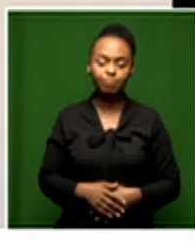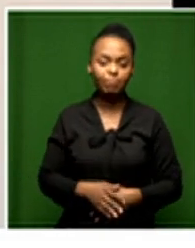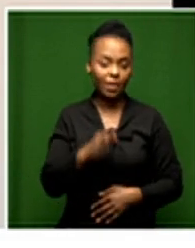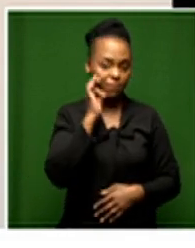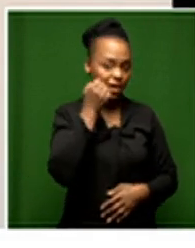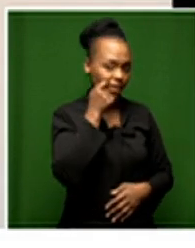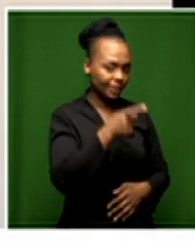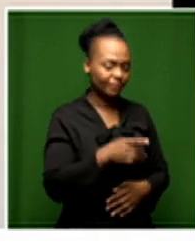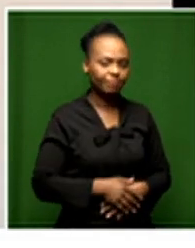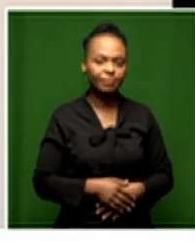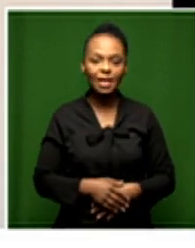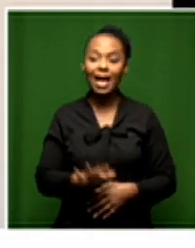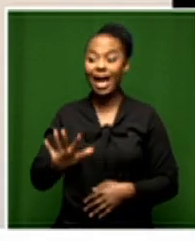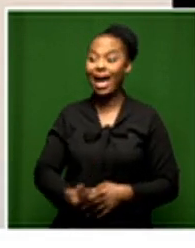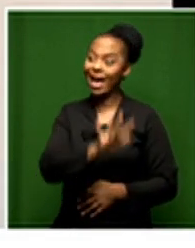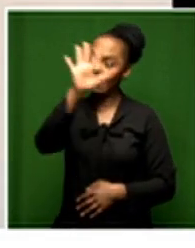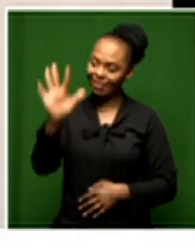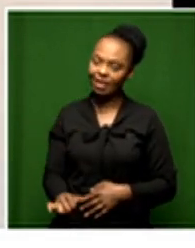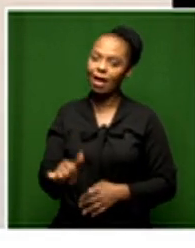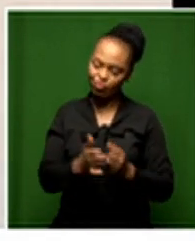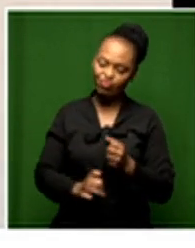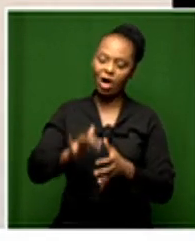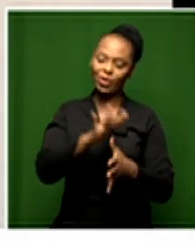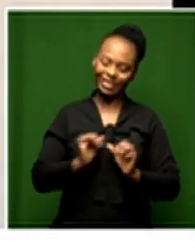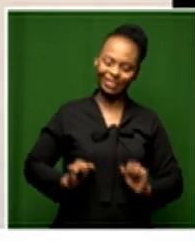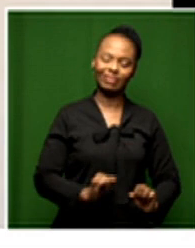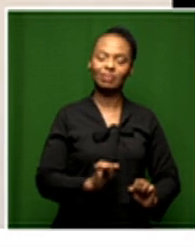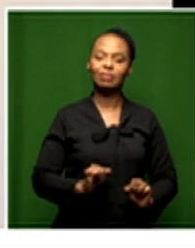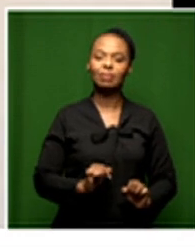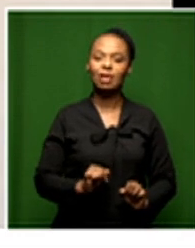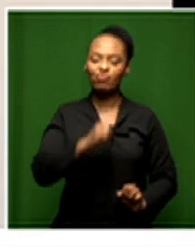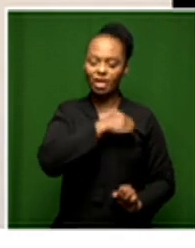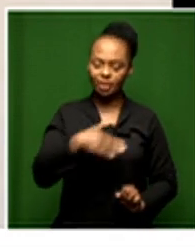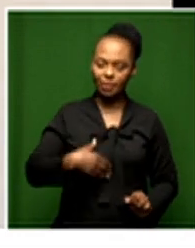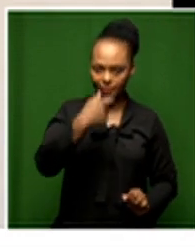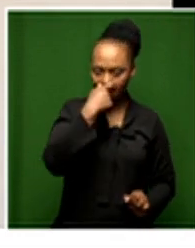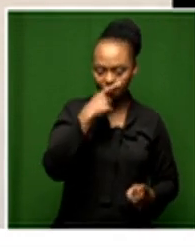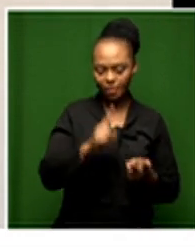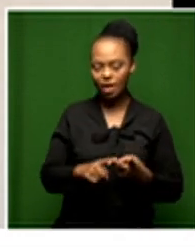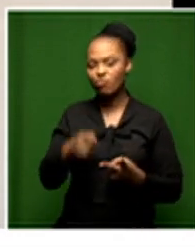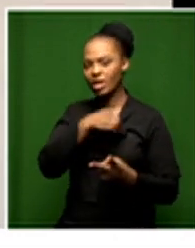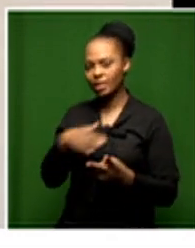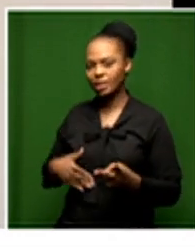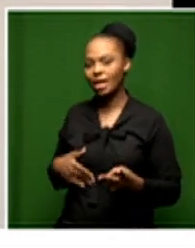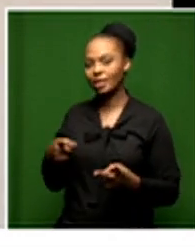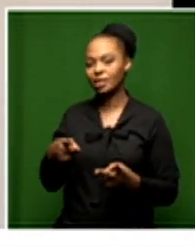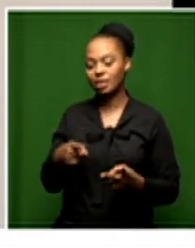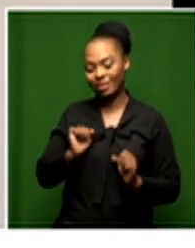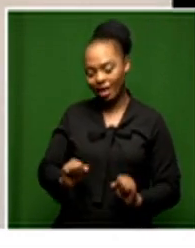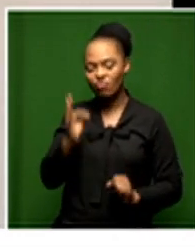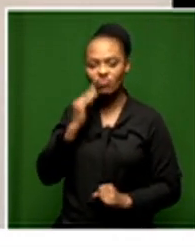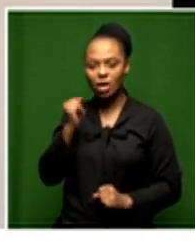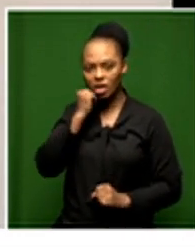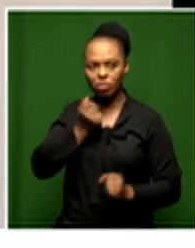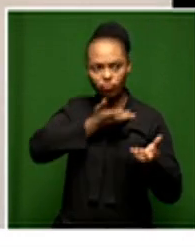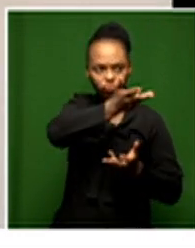Africa is a priority. And our two presidents, President Ramaphosa and President Macron, have been talking a lot